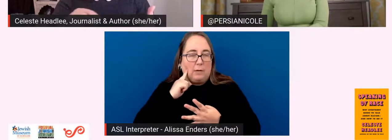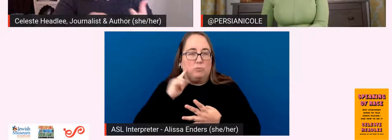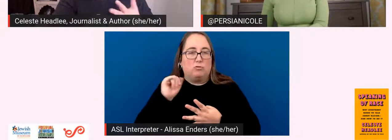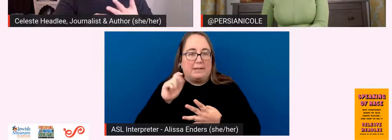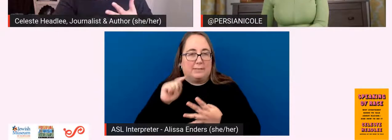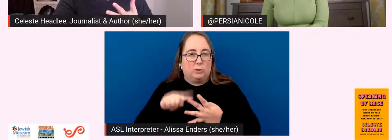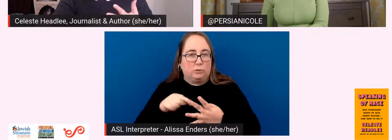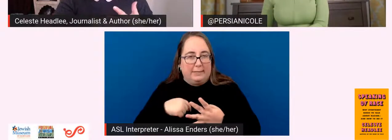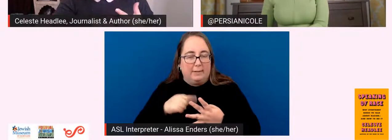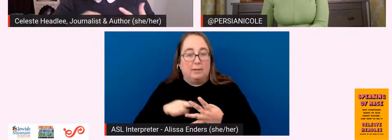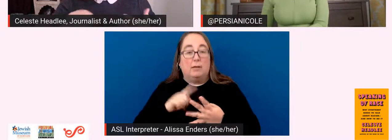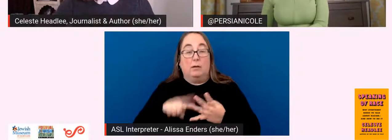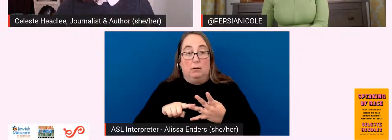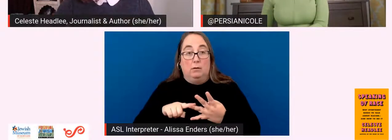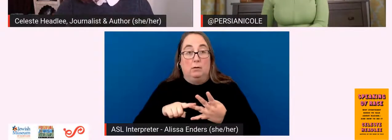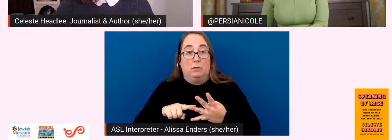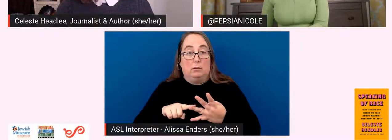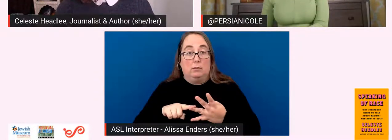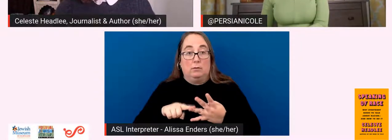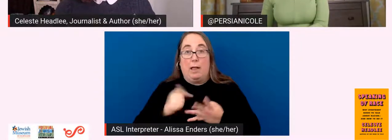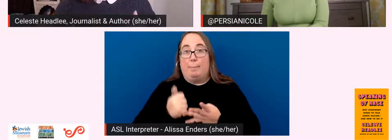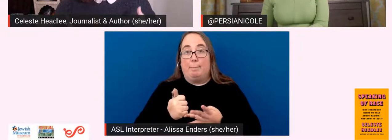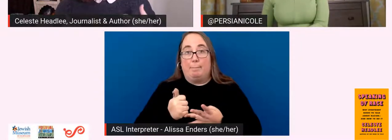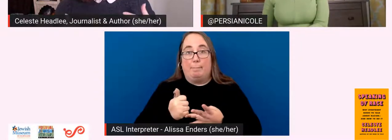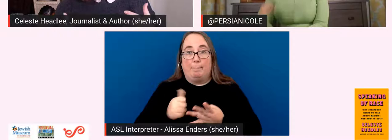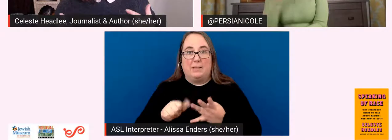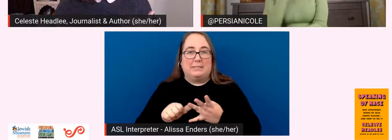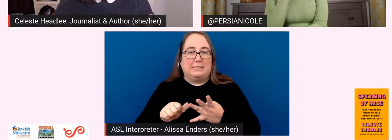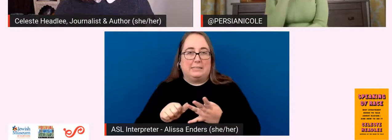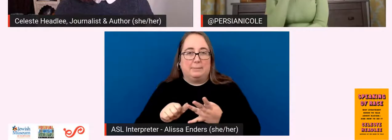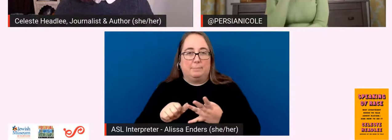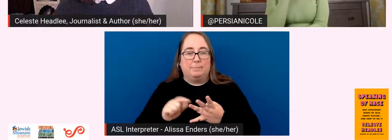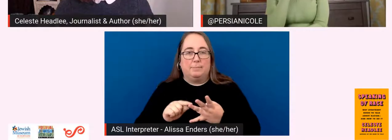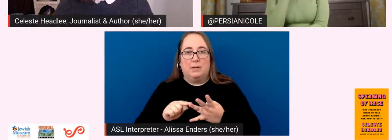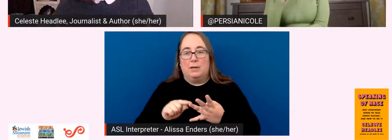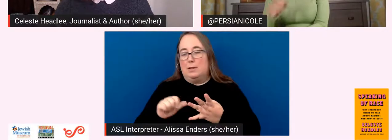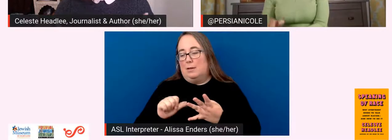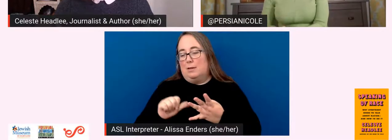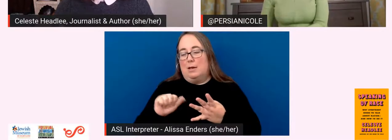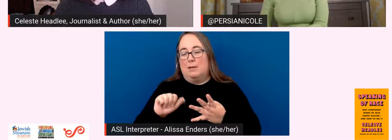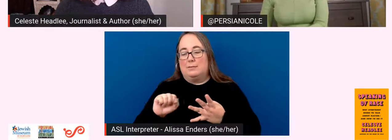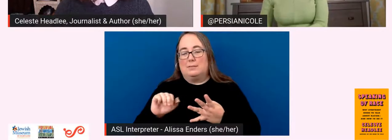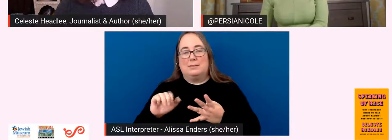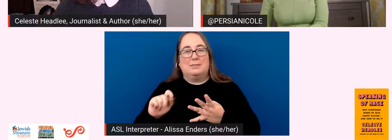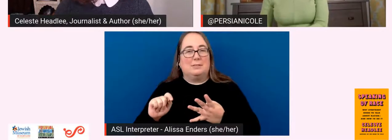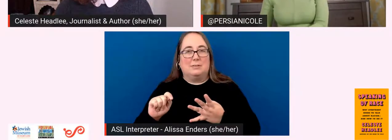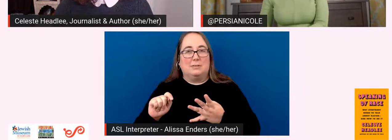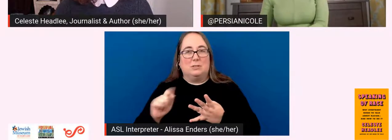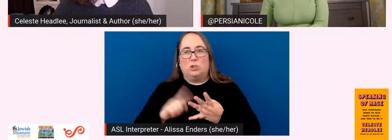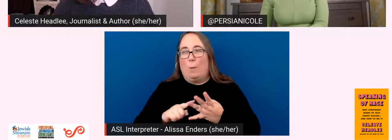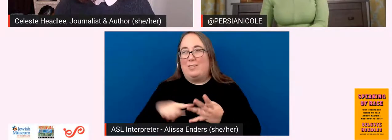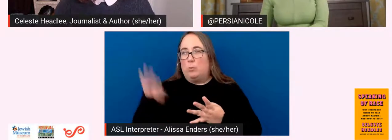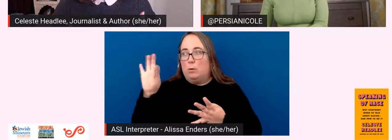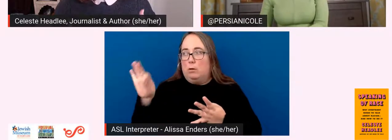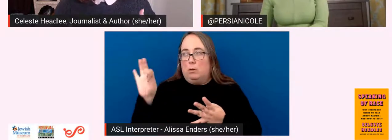me. Then you're going to immediately move to assist. And you use the word assist because you don't want to lecture anybody.